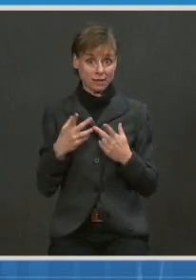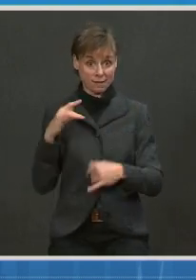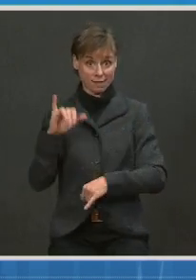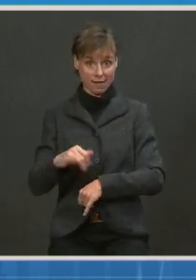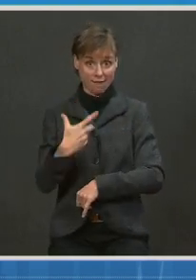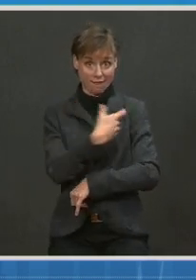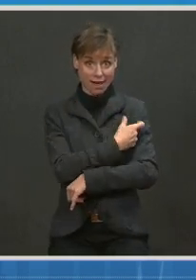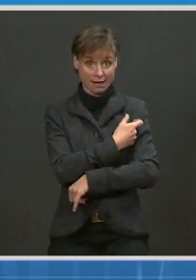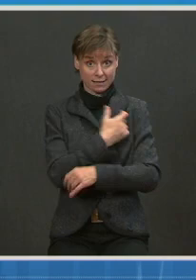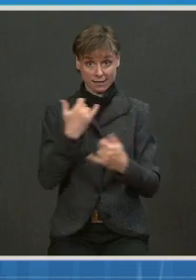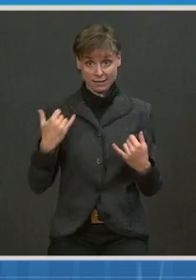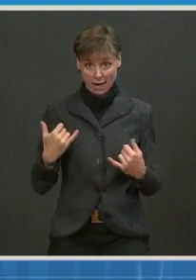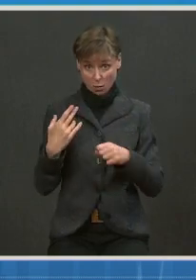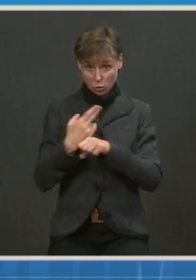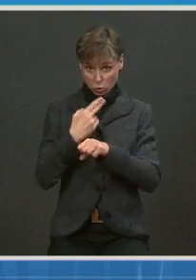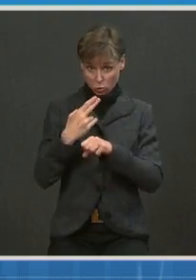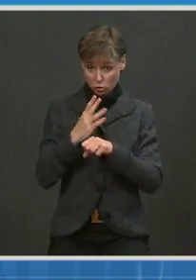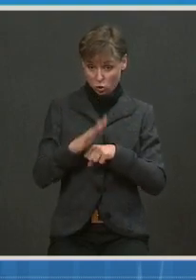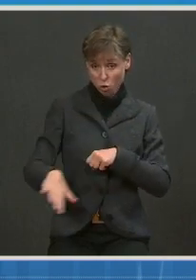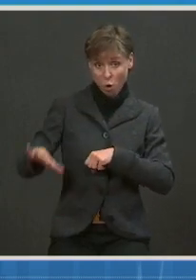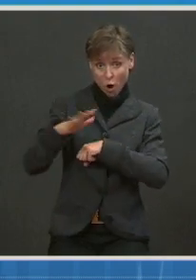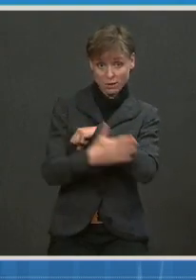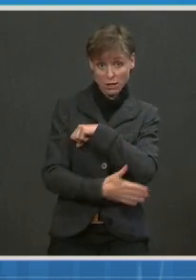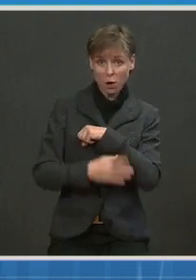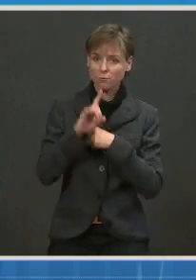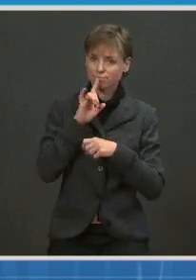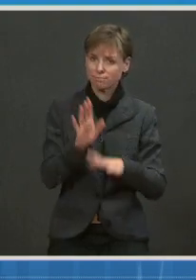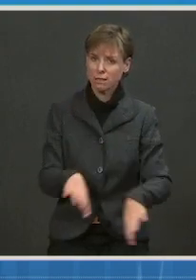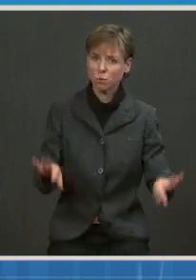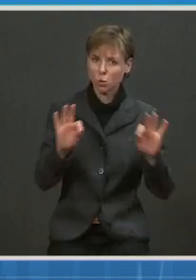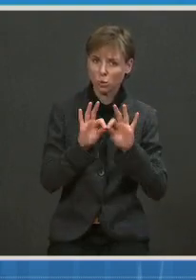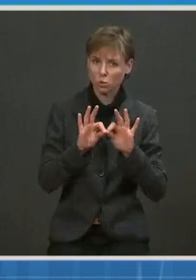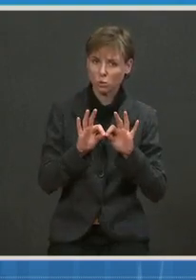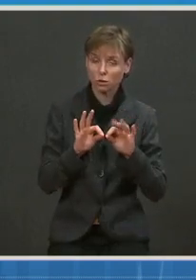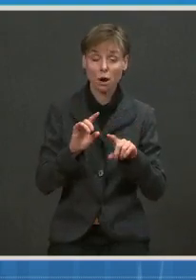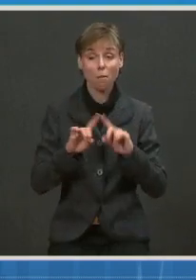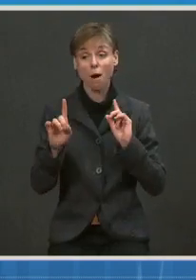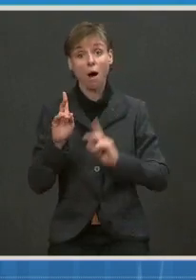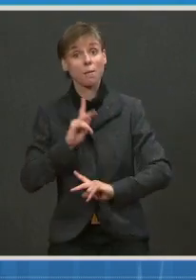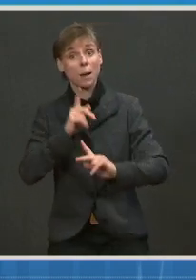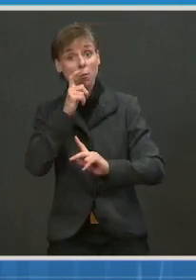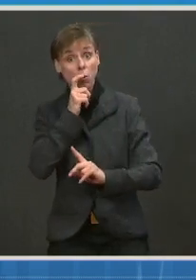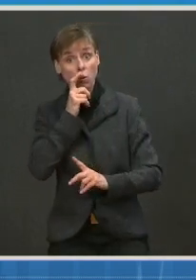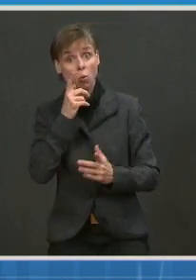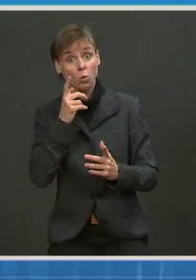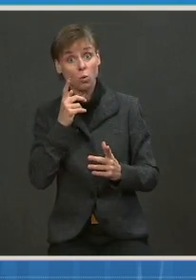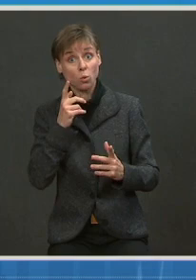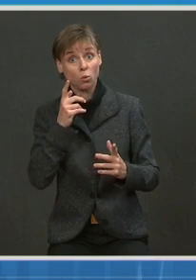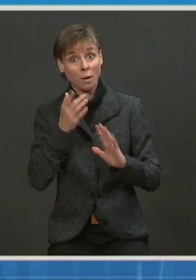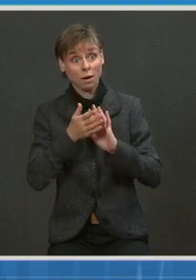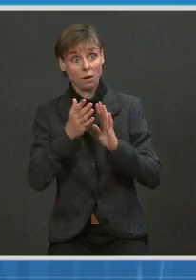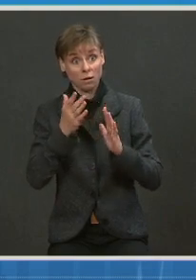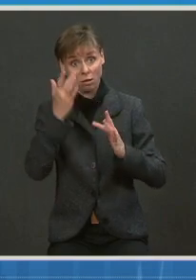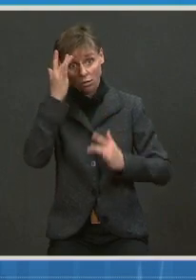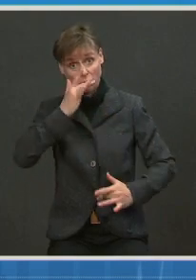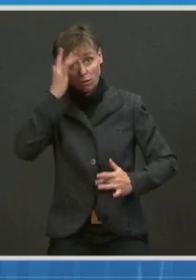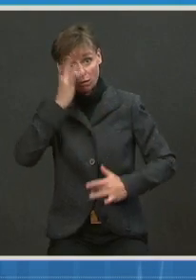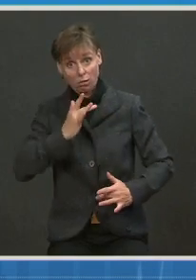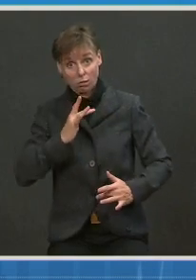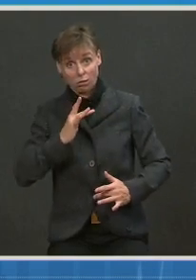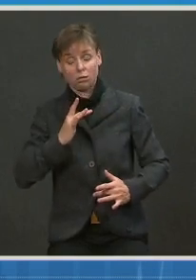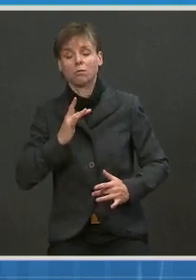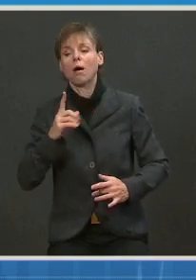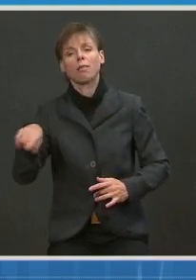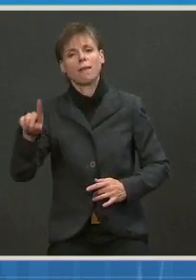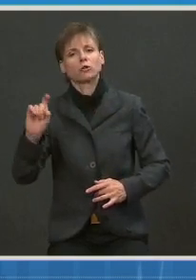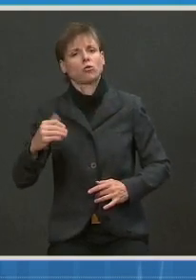administered across the country are key to doing just that. But for those individuals who get COVID-19, we want to make sure that they too have the benefit